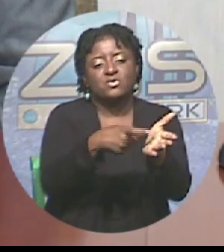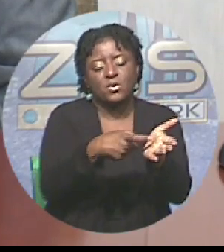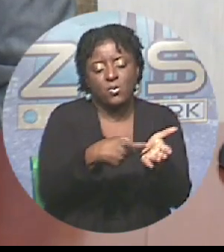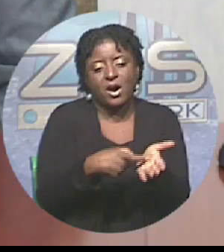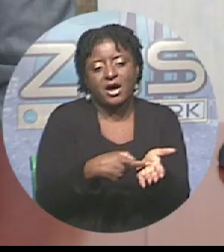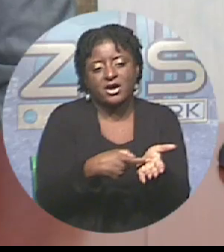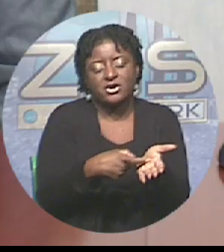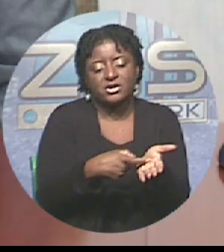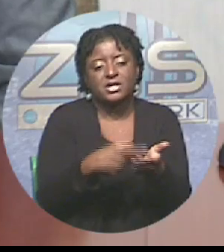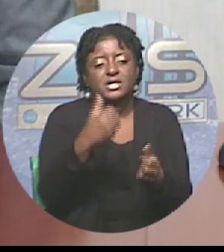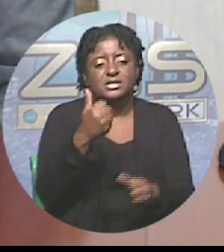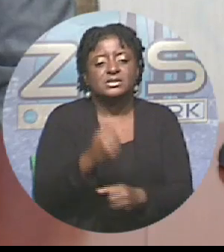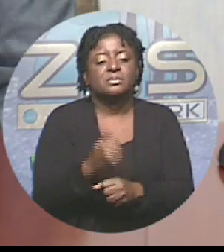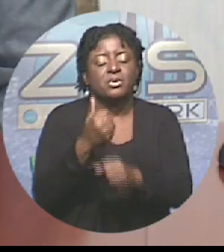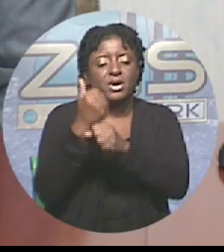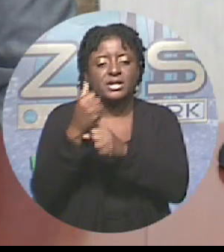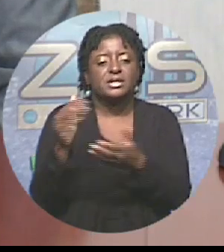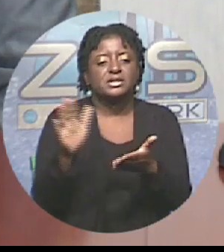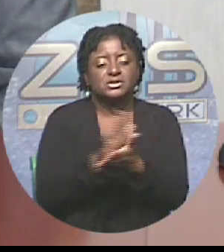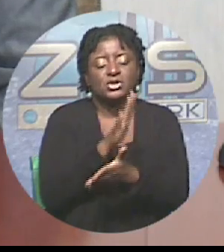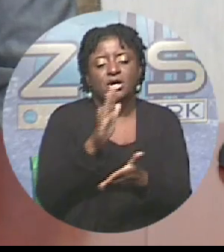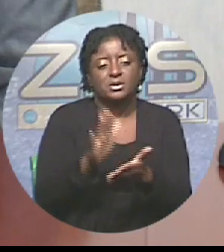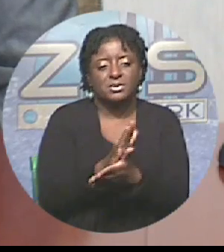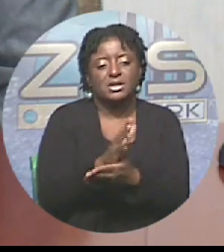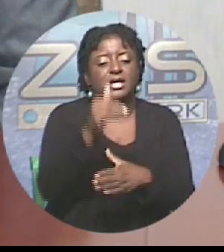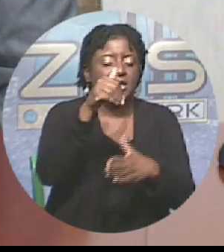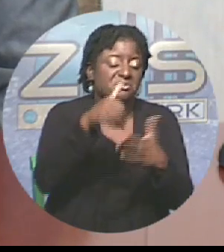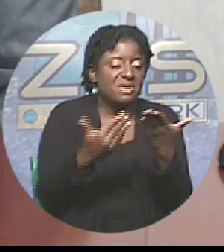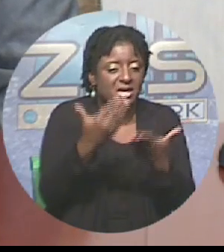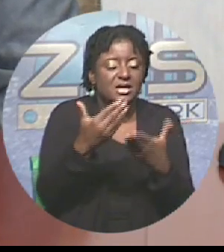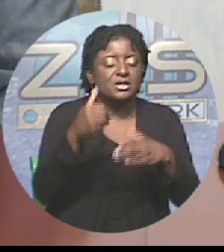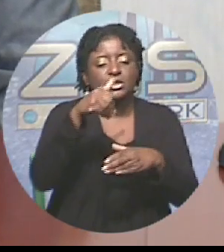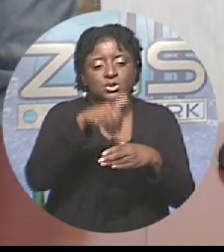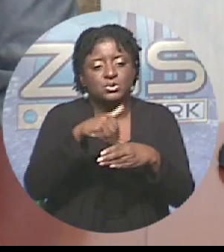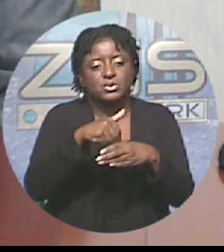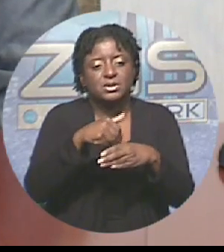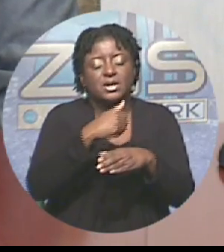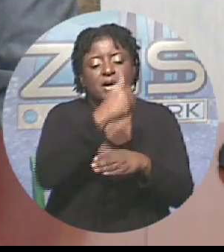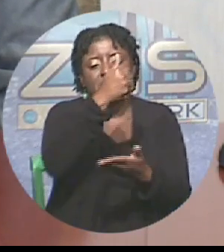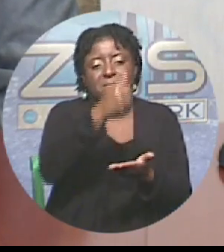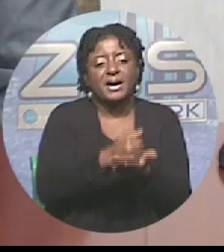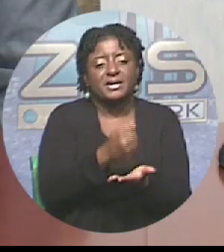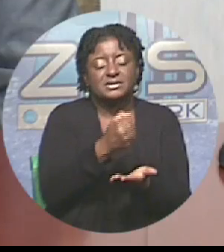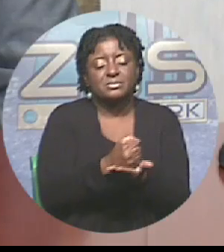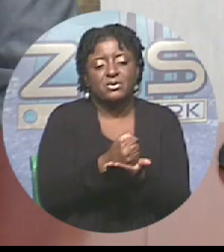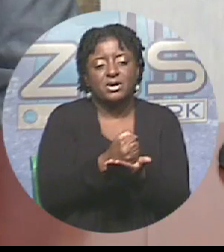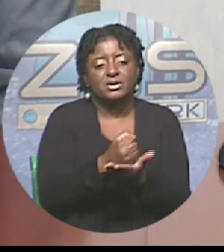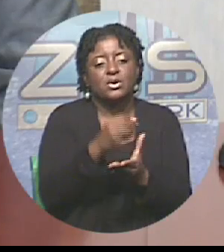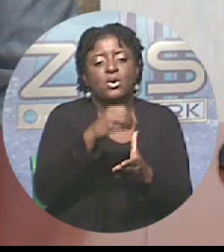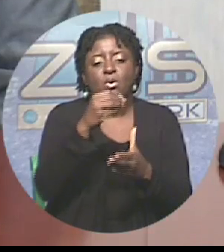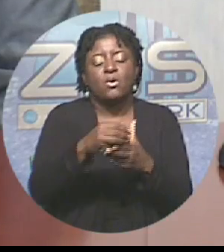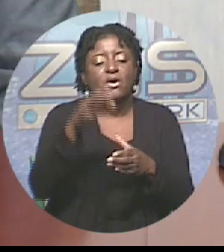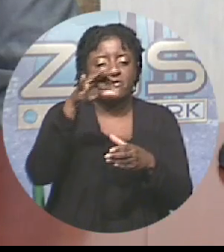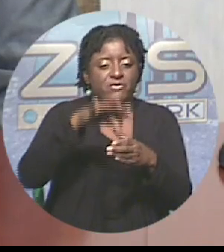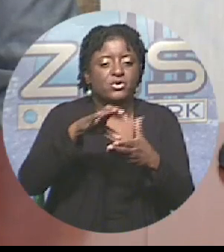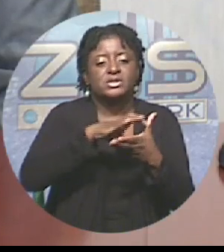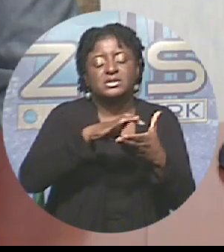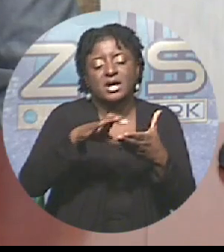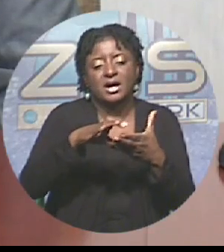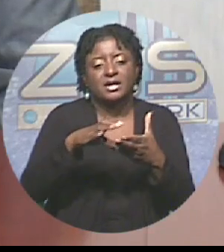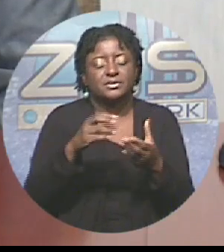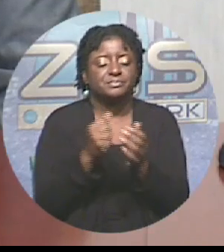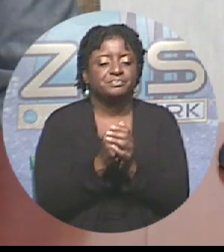supporting documentation, which may include the applicant's passport or voter's card. While there is no